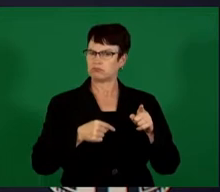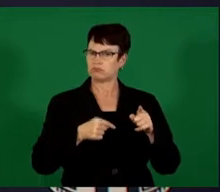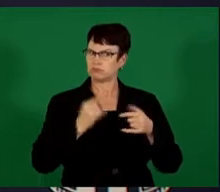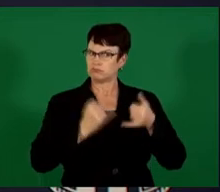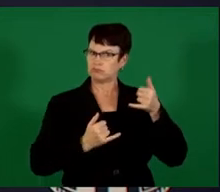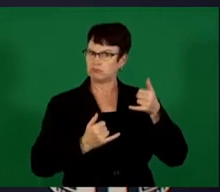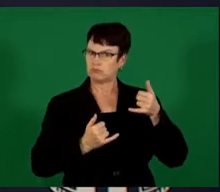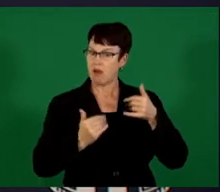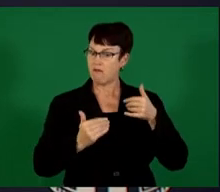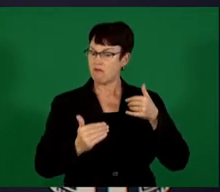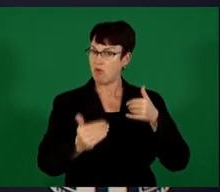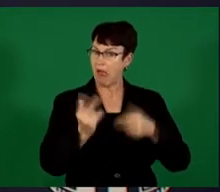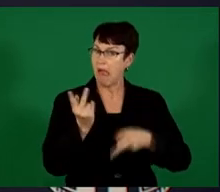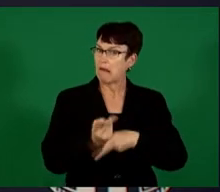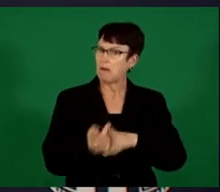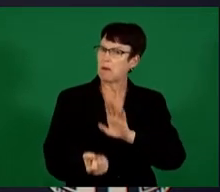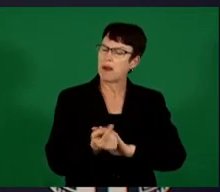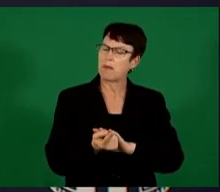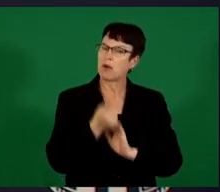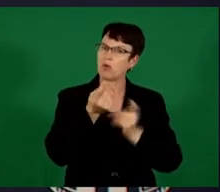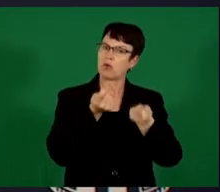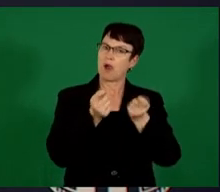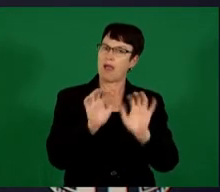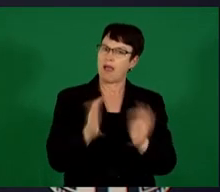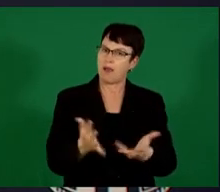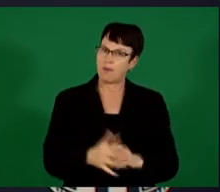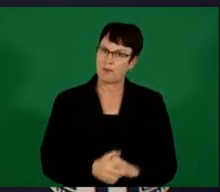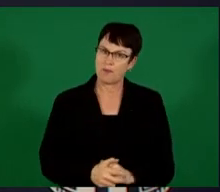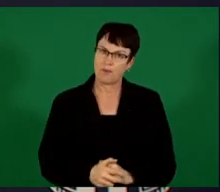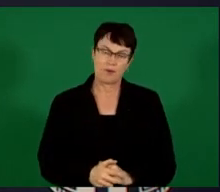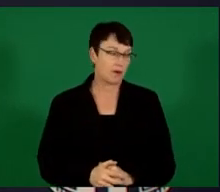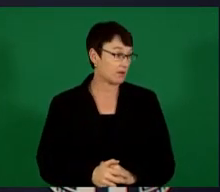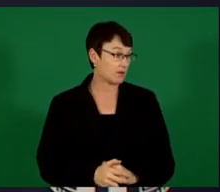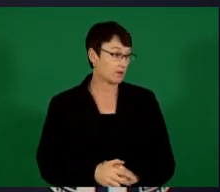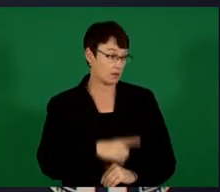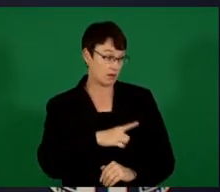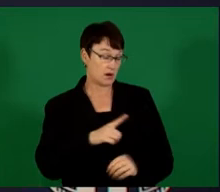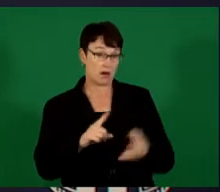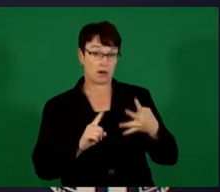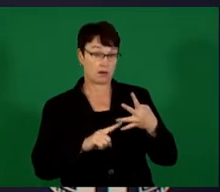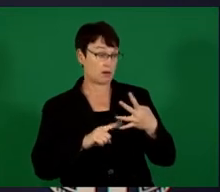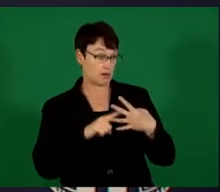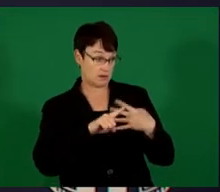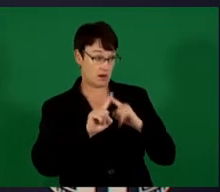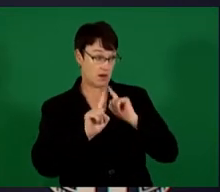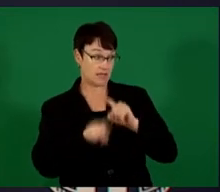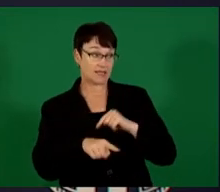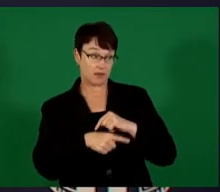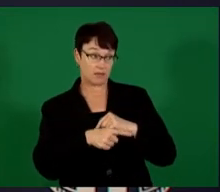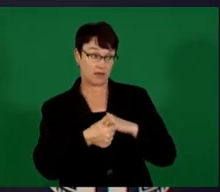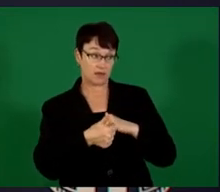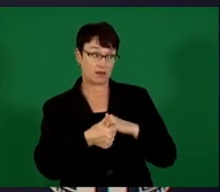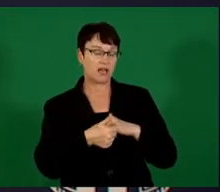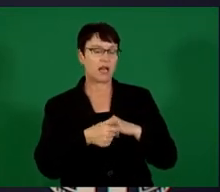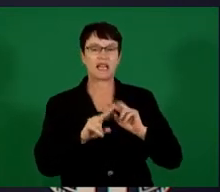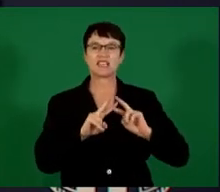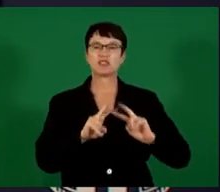Trinesha? Governor, just Chris, you better prepare yourself for Q3. They said it's to the research